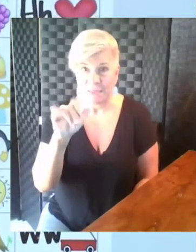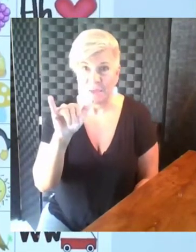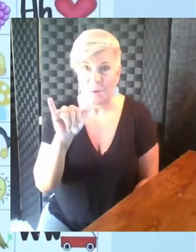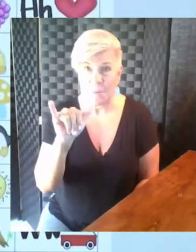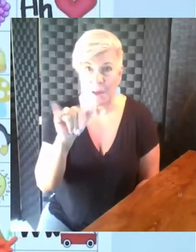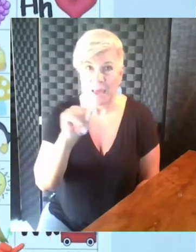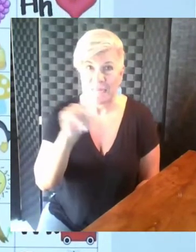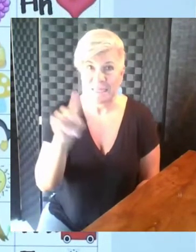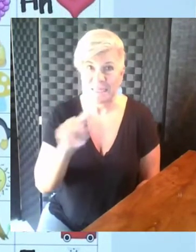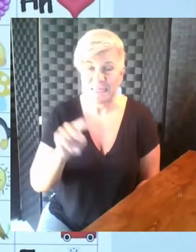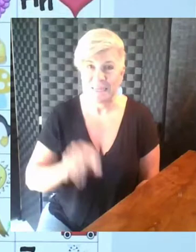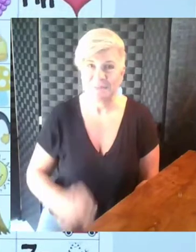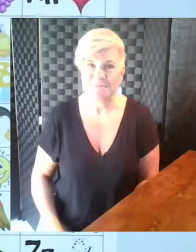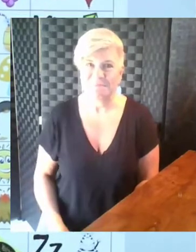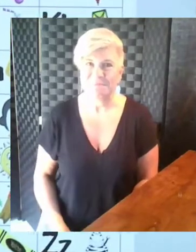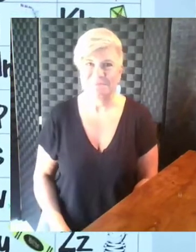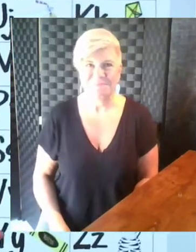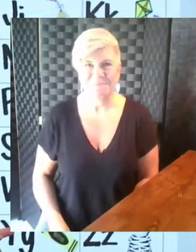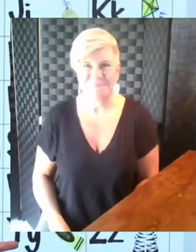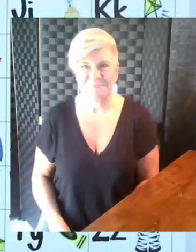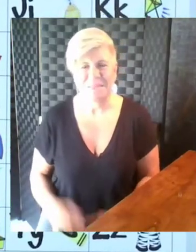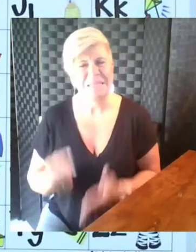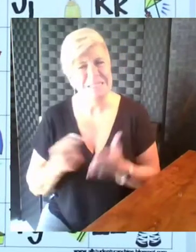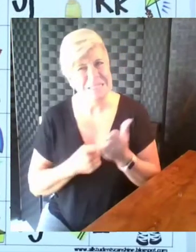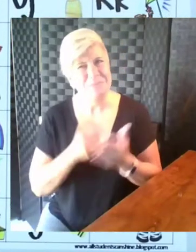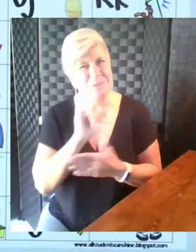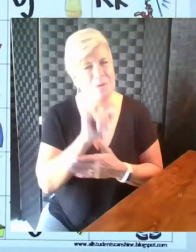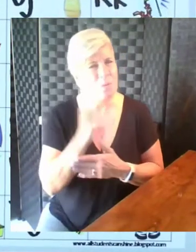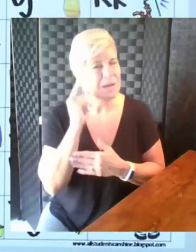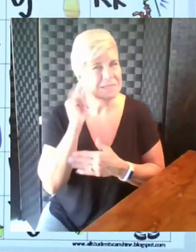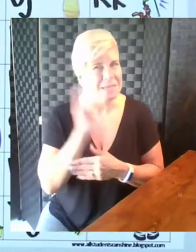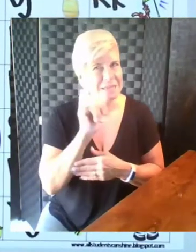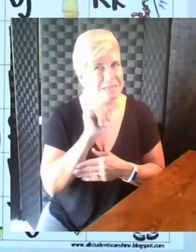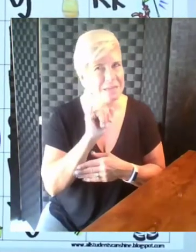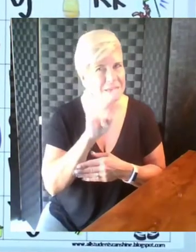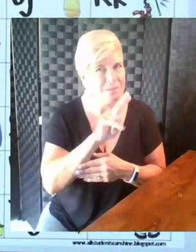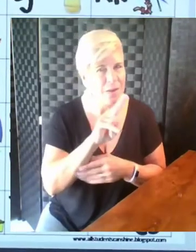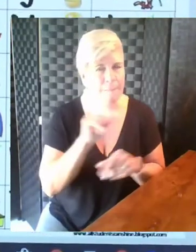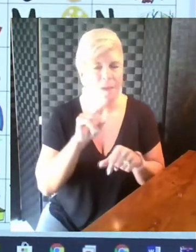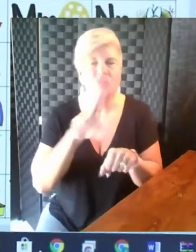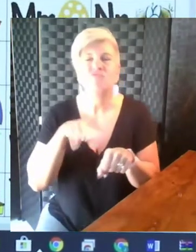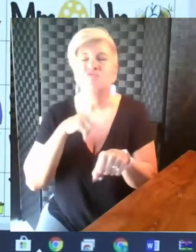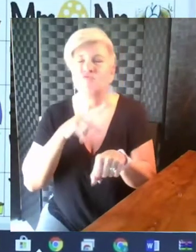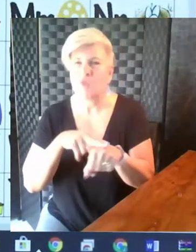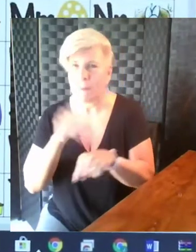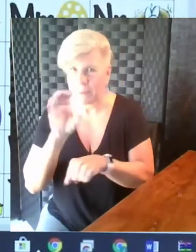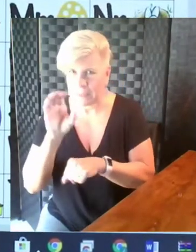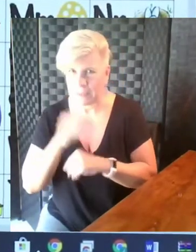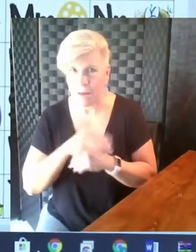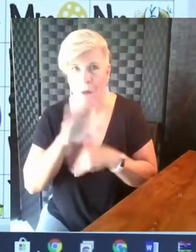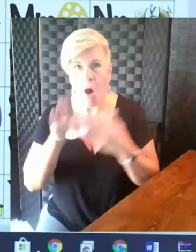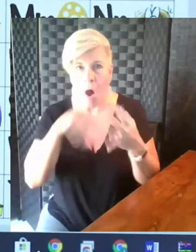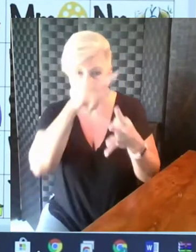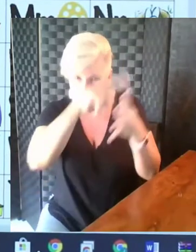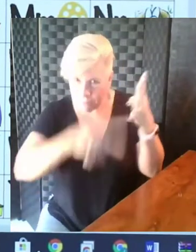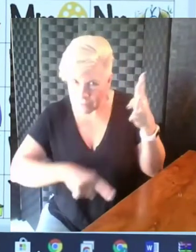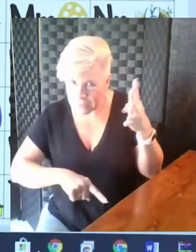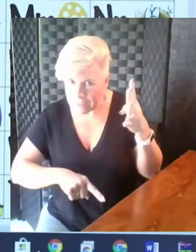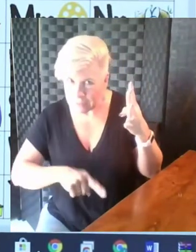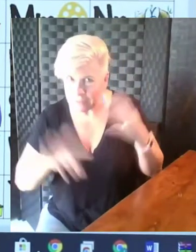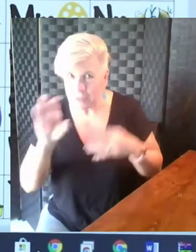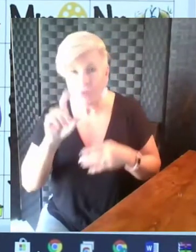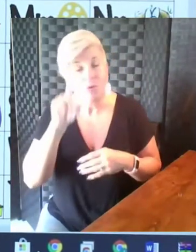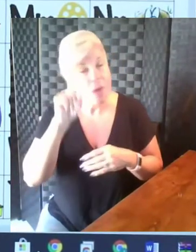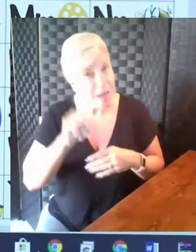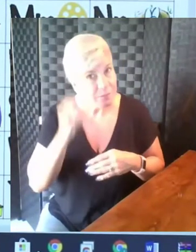X, Y, Z. Sometimes Y is a vowel, but usually it's a consonant. All of these are consonants, and you're going to have to know what a